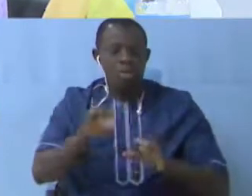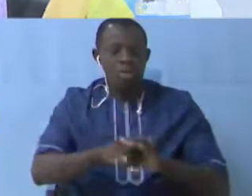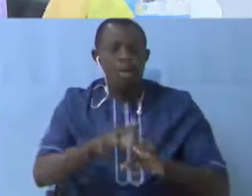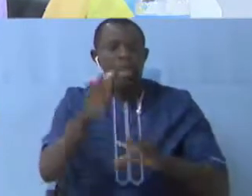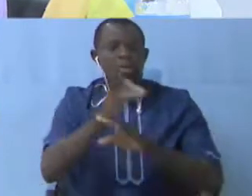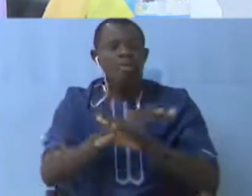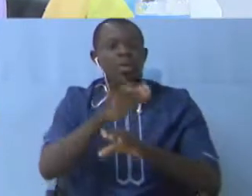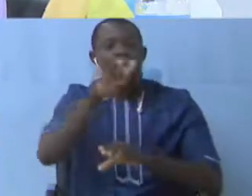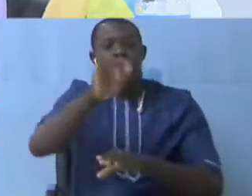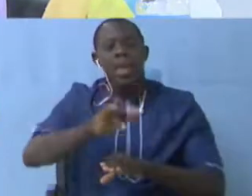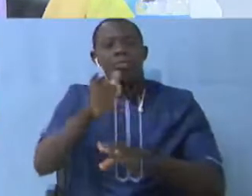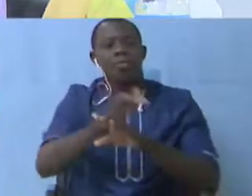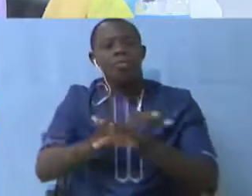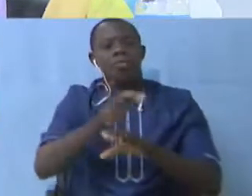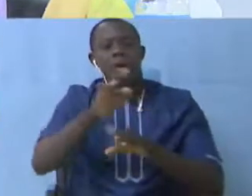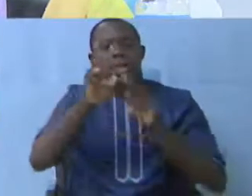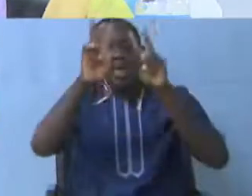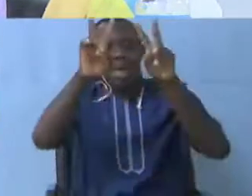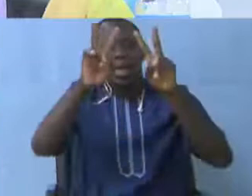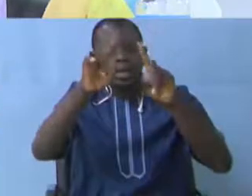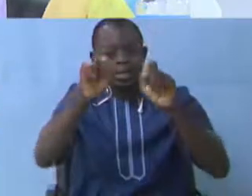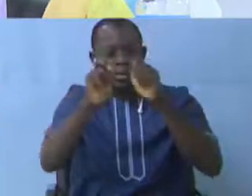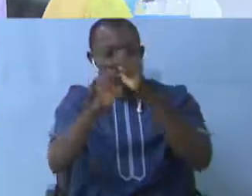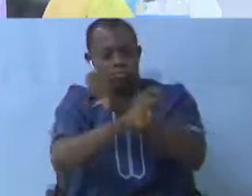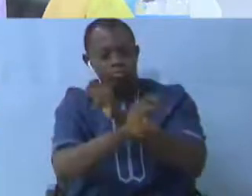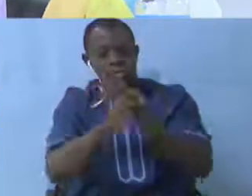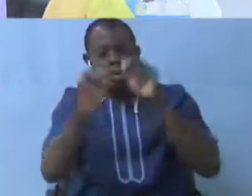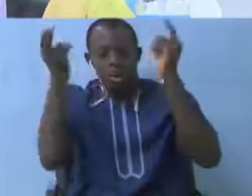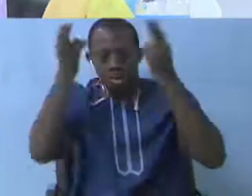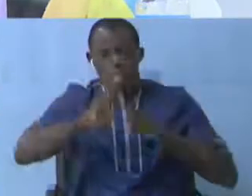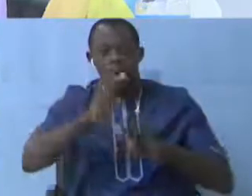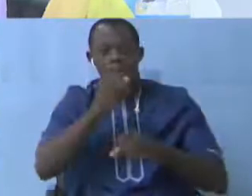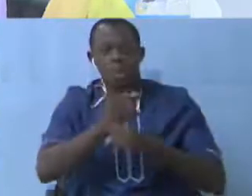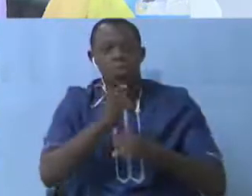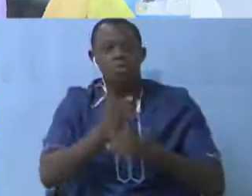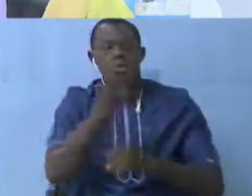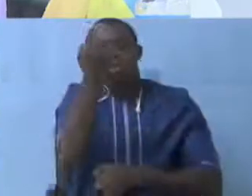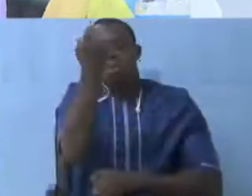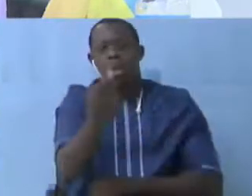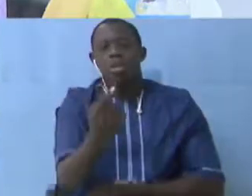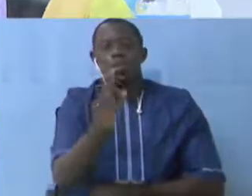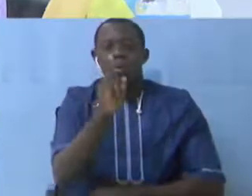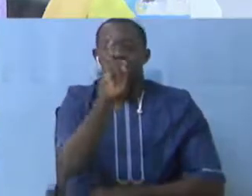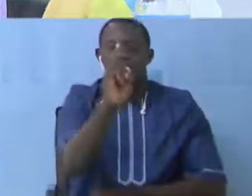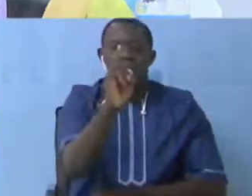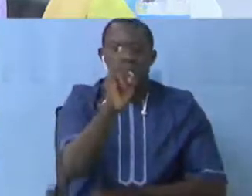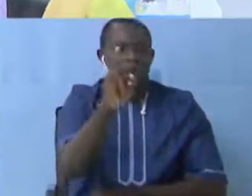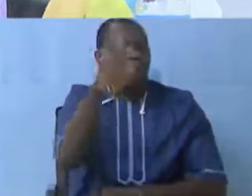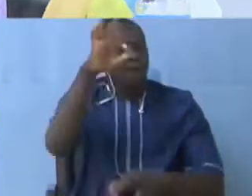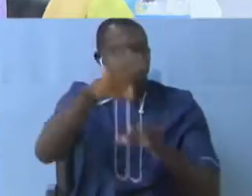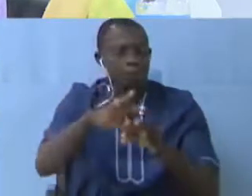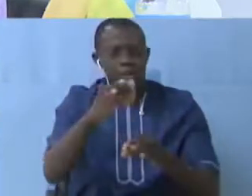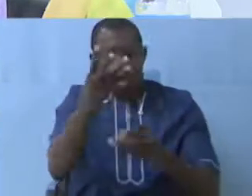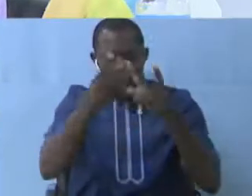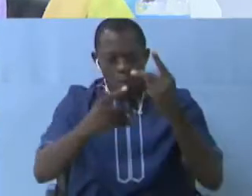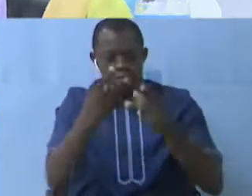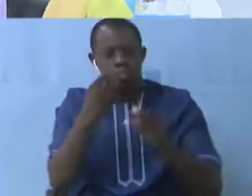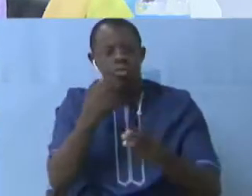changed the law to ensure that it's only one round. I think compel many people